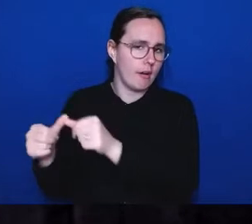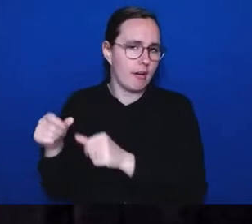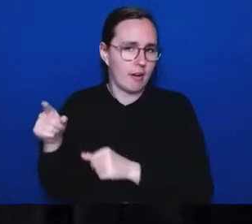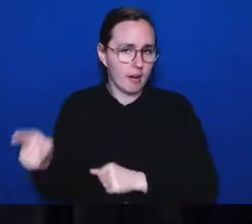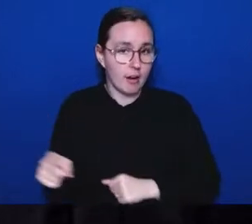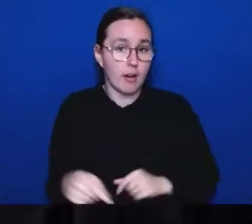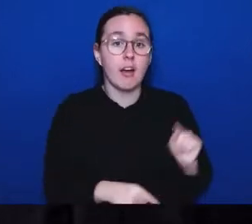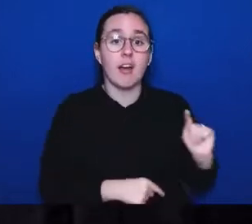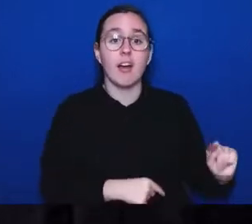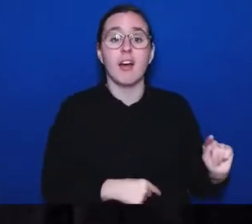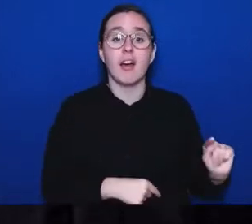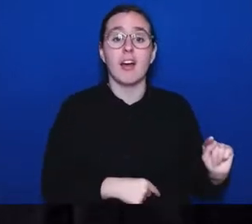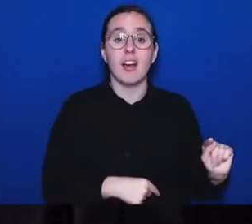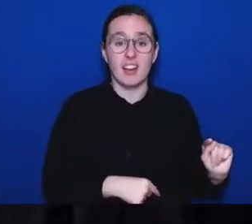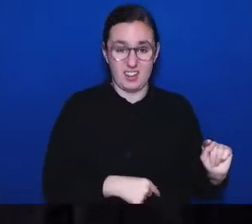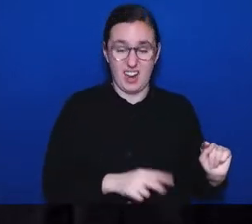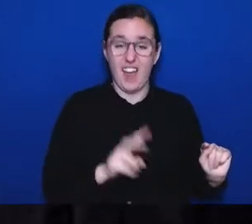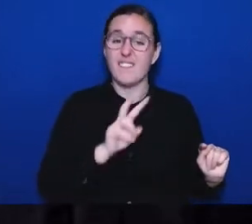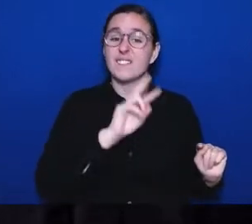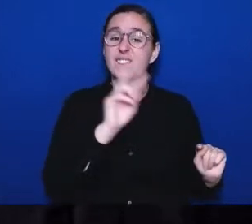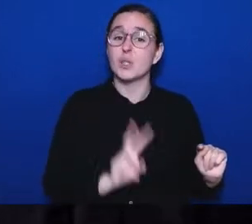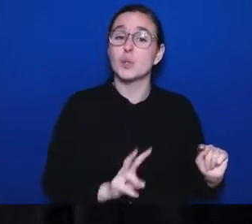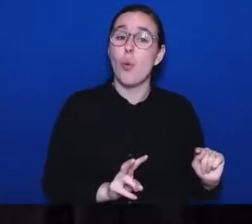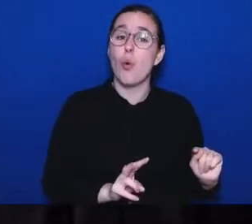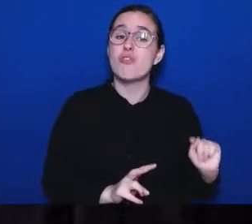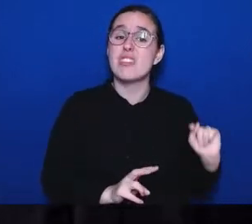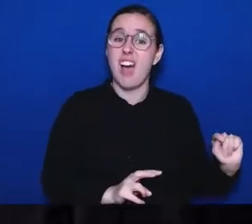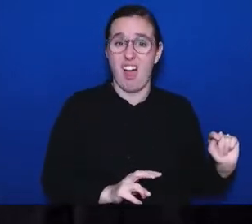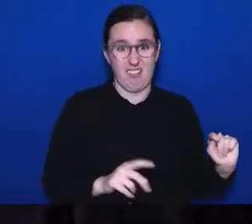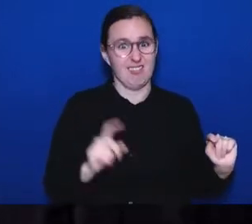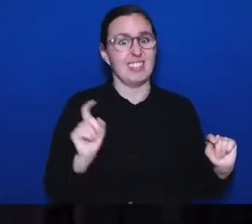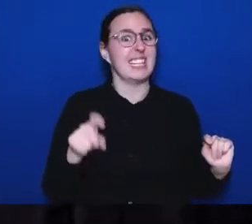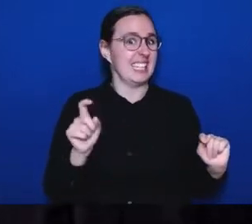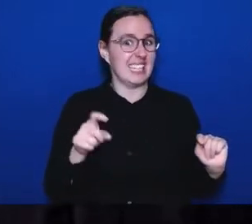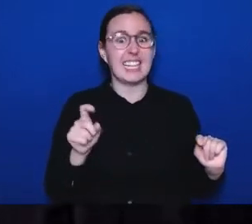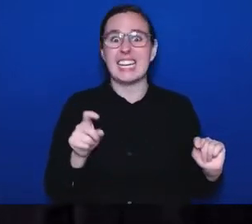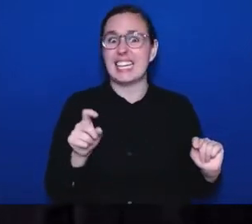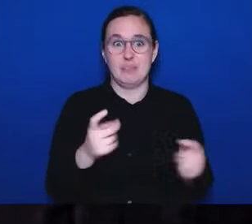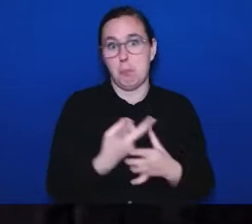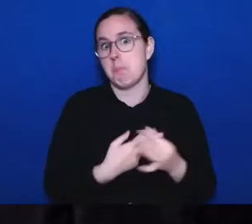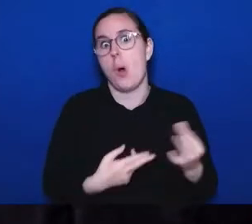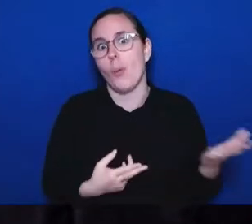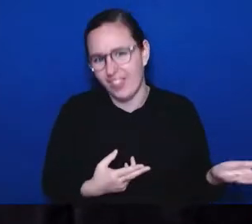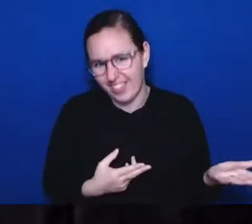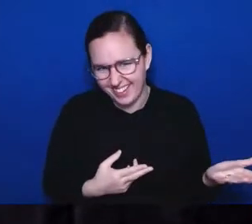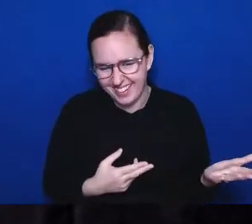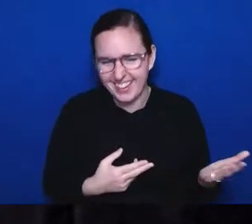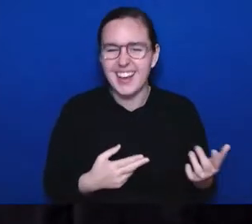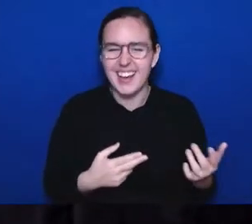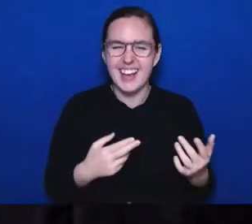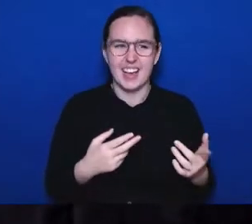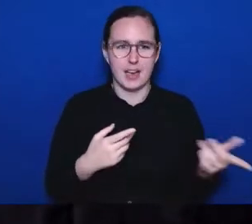care and a full-service clinic to support them with their varied health needs. You know, BC has